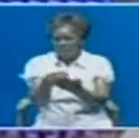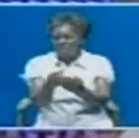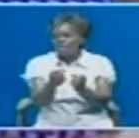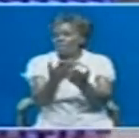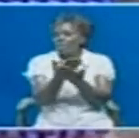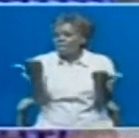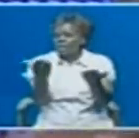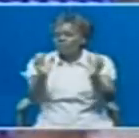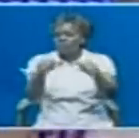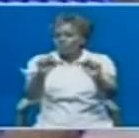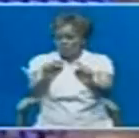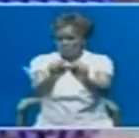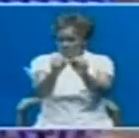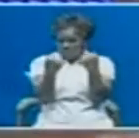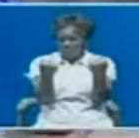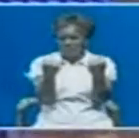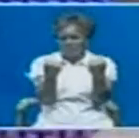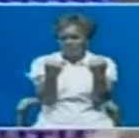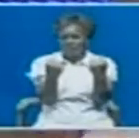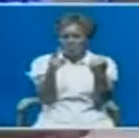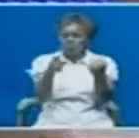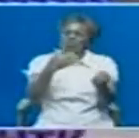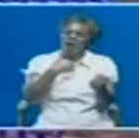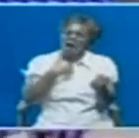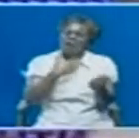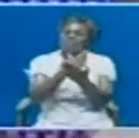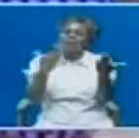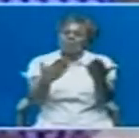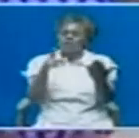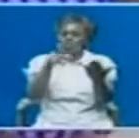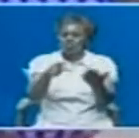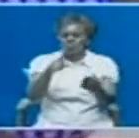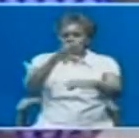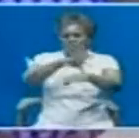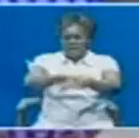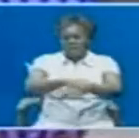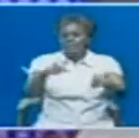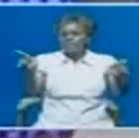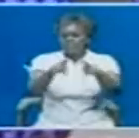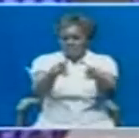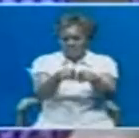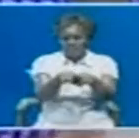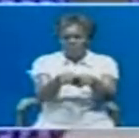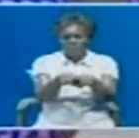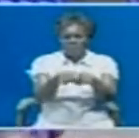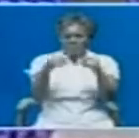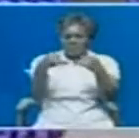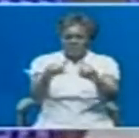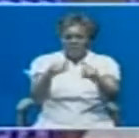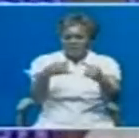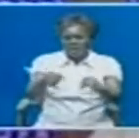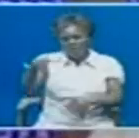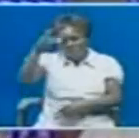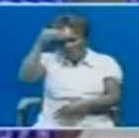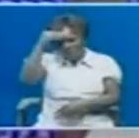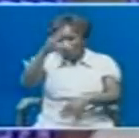anything was to befall them the way it has, they have something to fall back on. And also try and get a bit of